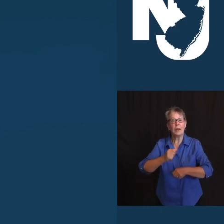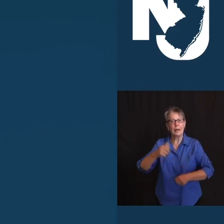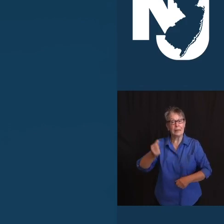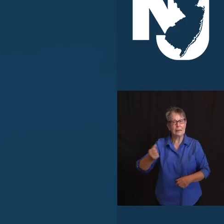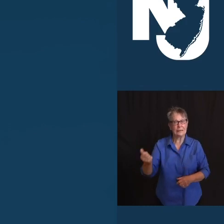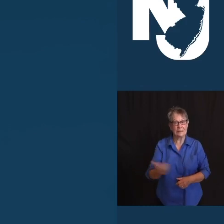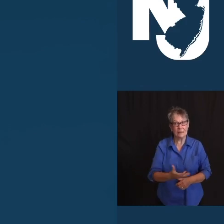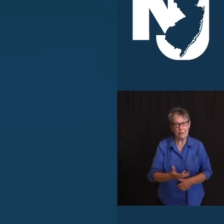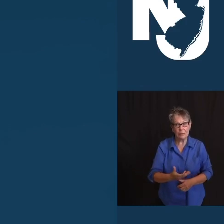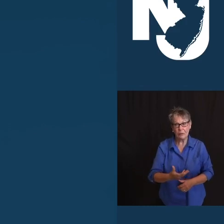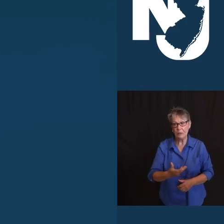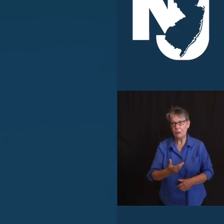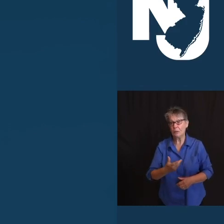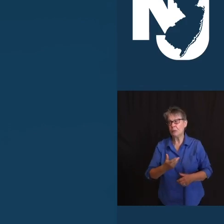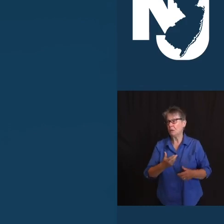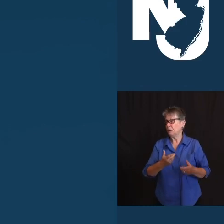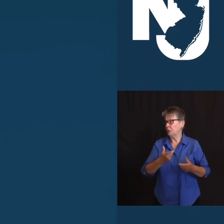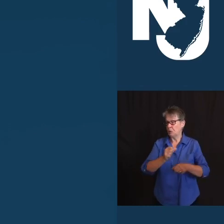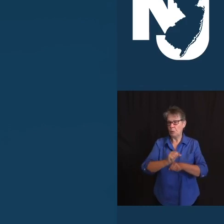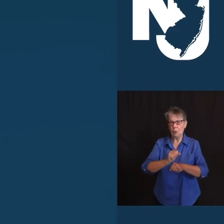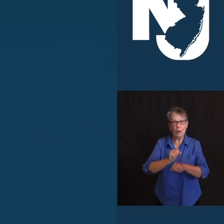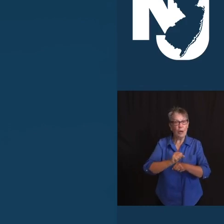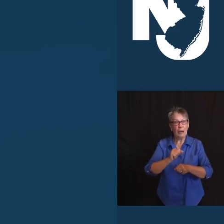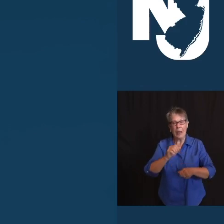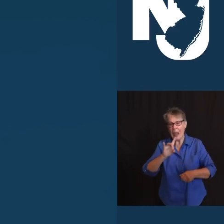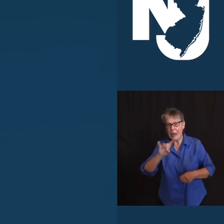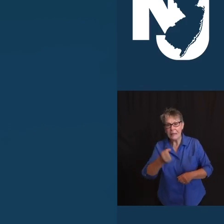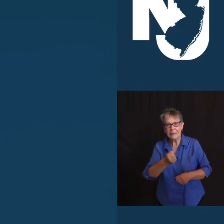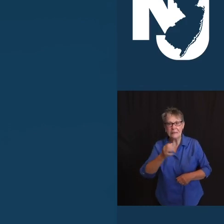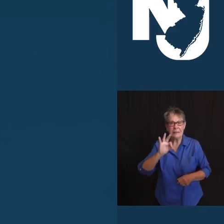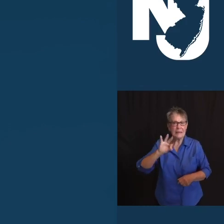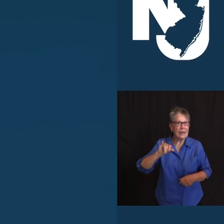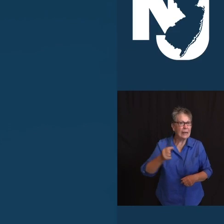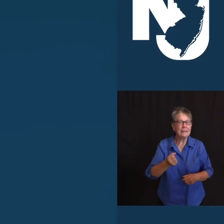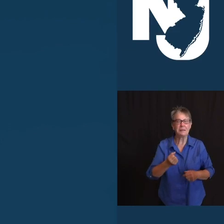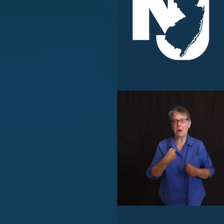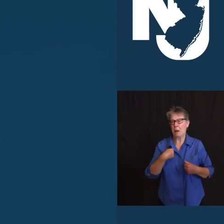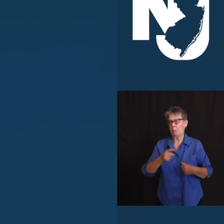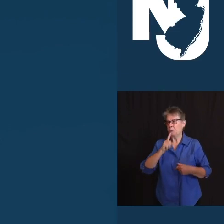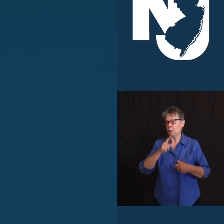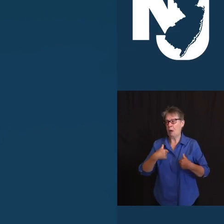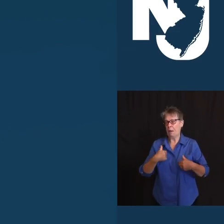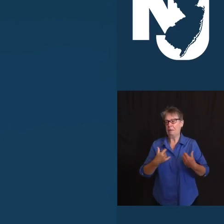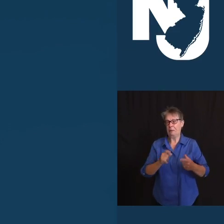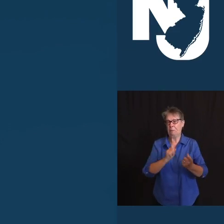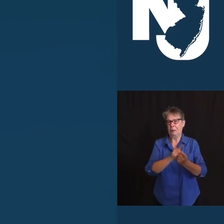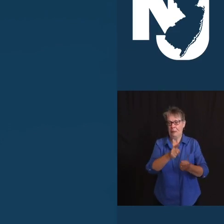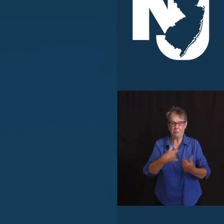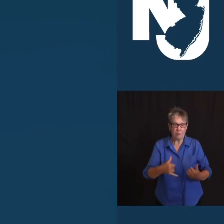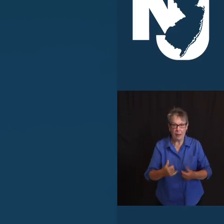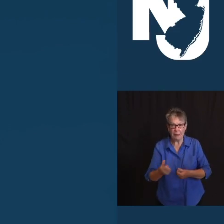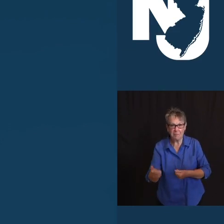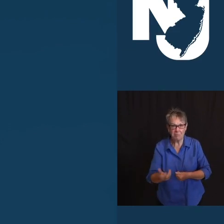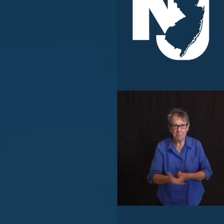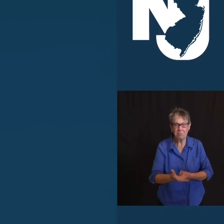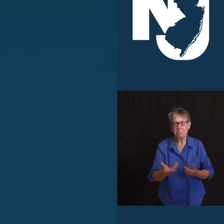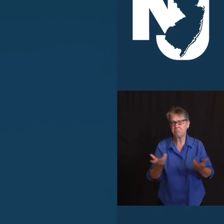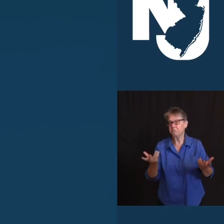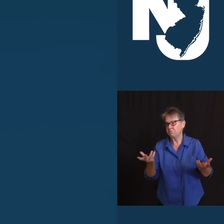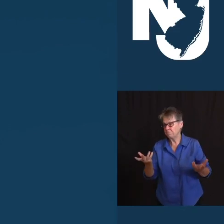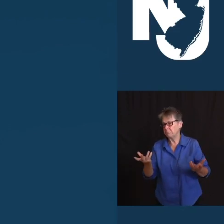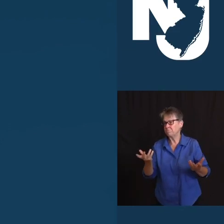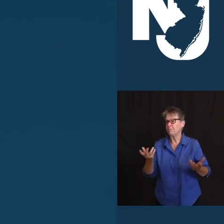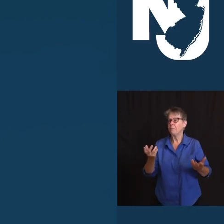he and I met at some point. And after retiring from the casino industry, he continued to work as a security guard for the Atlantic